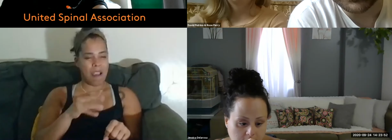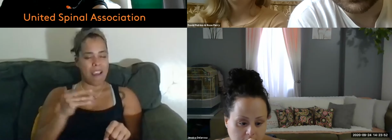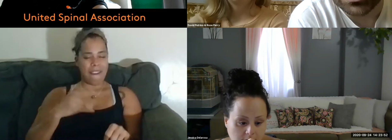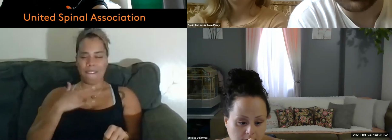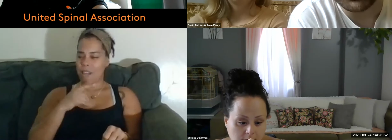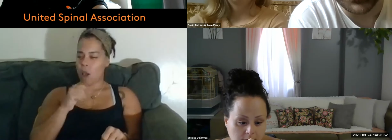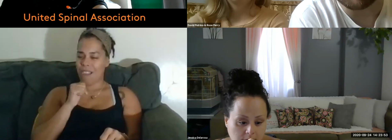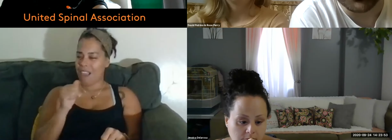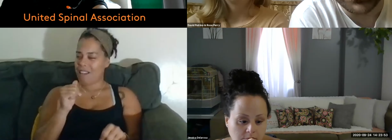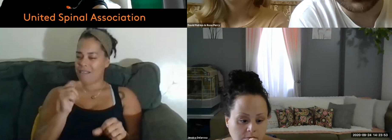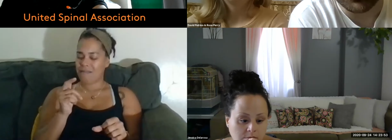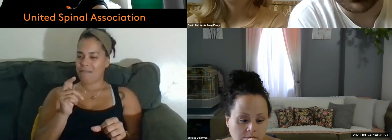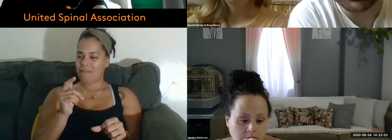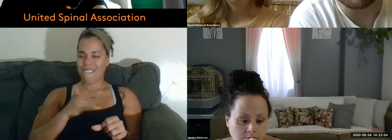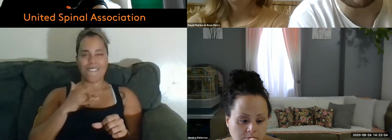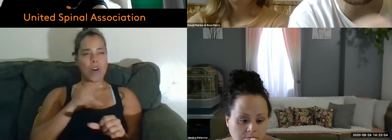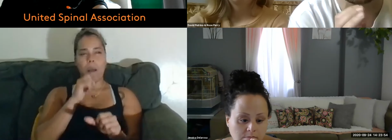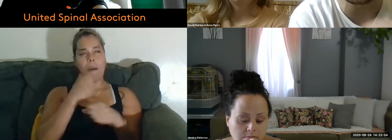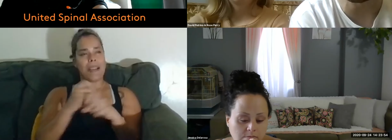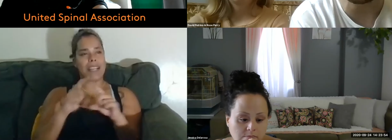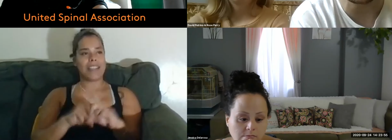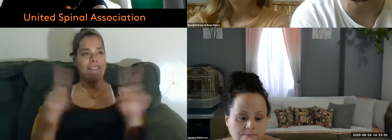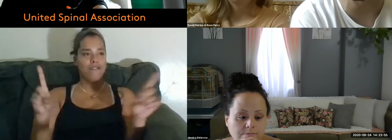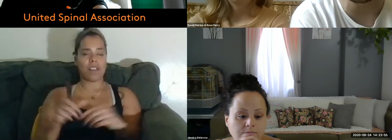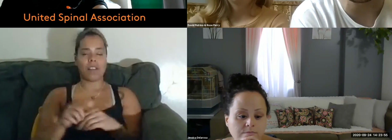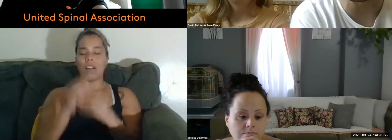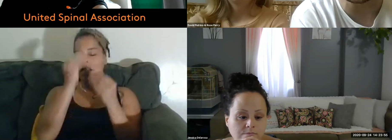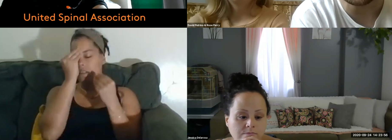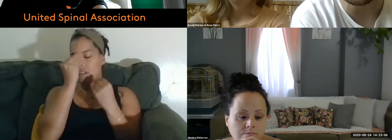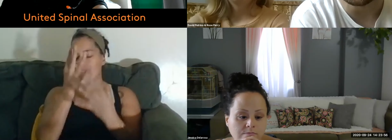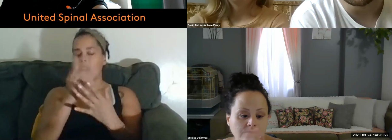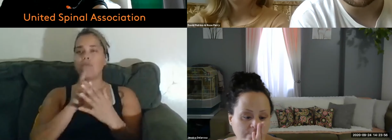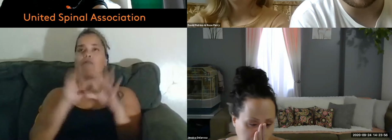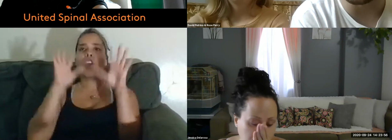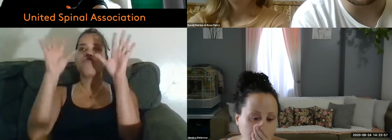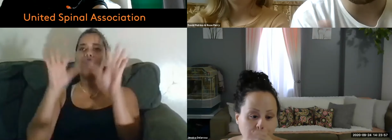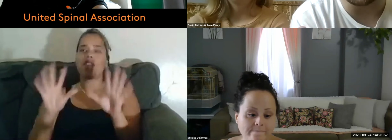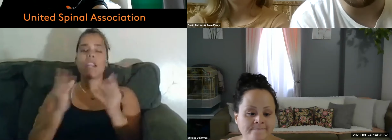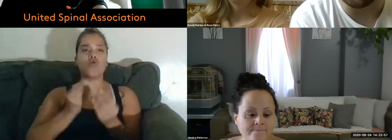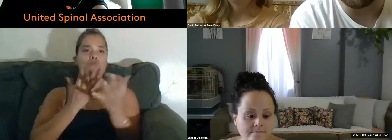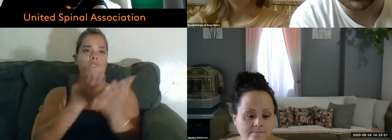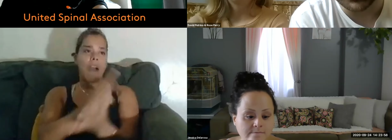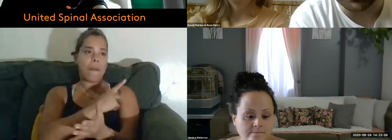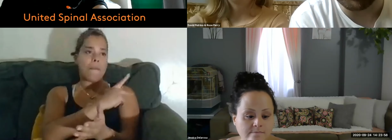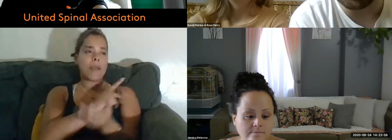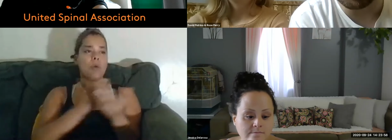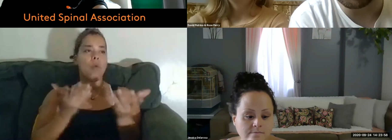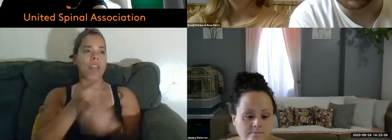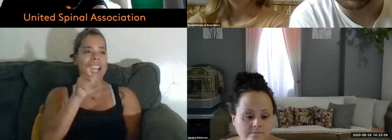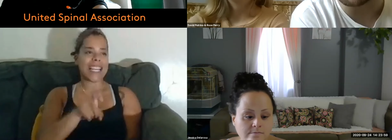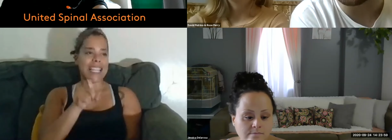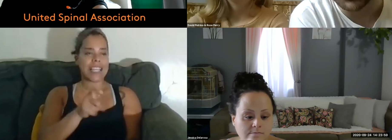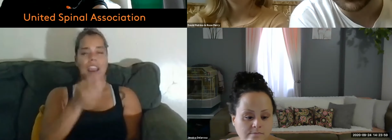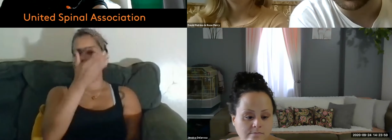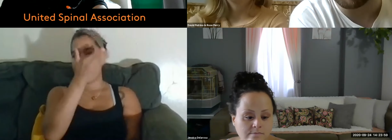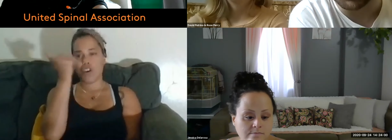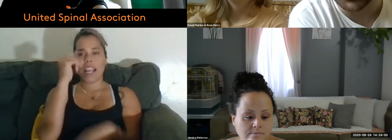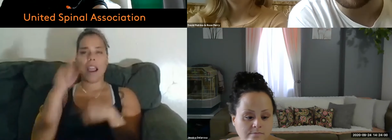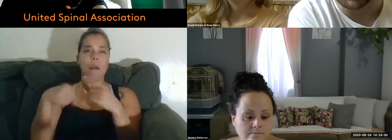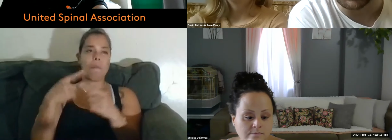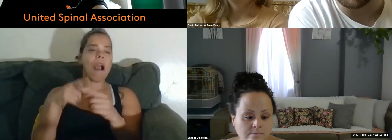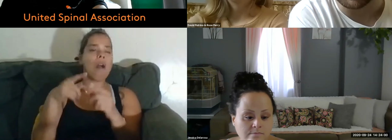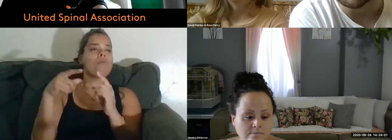can't tell you how great it was to just give patients what they need and forget about all the red tape. This wasn't my area,